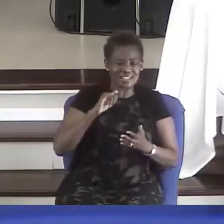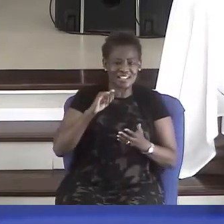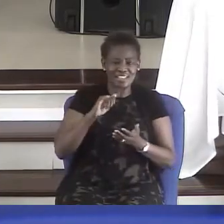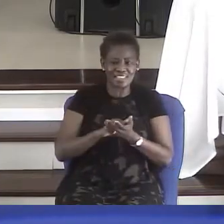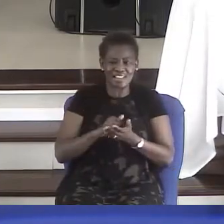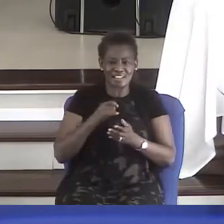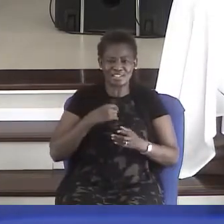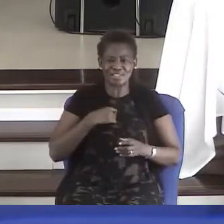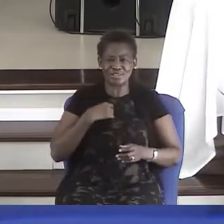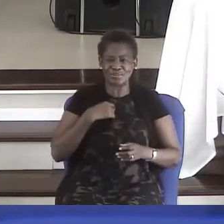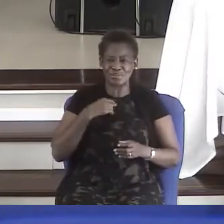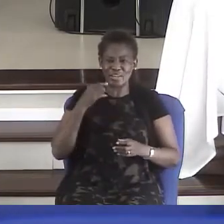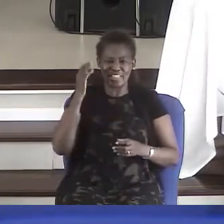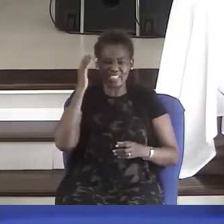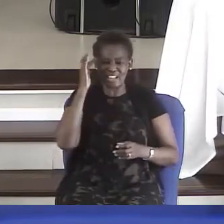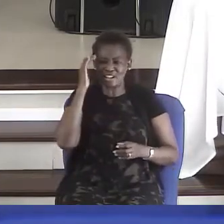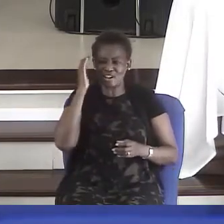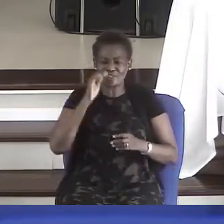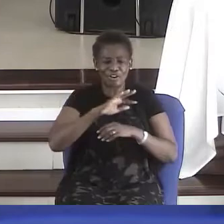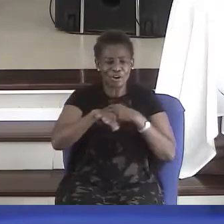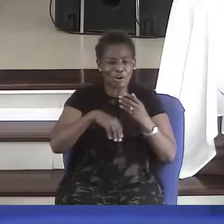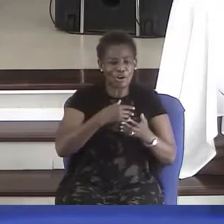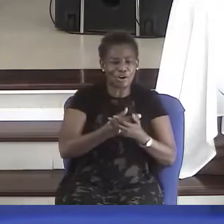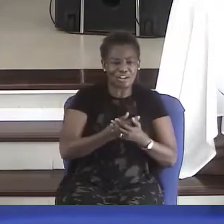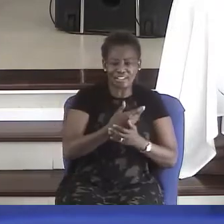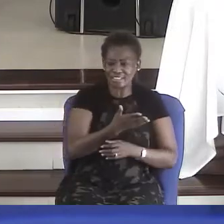the sake of Jesus.